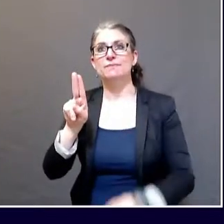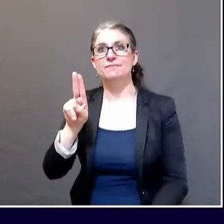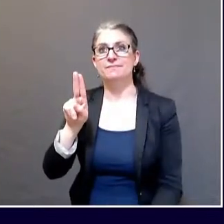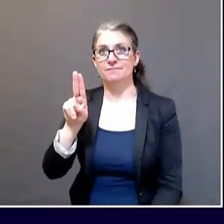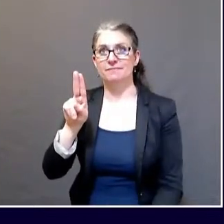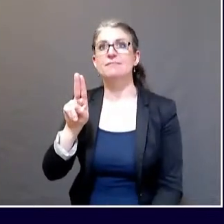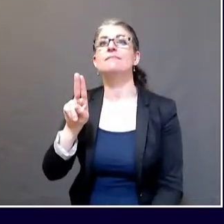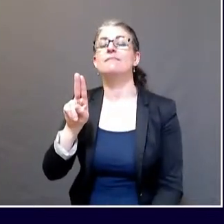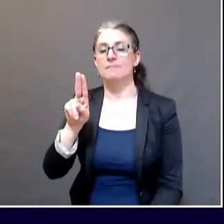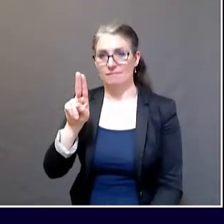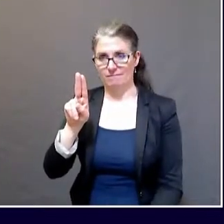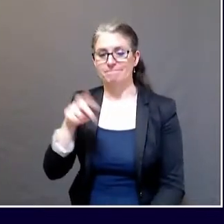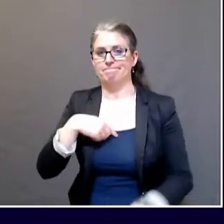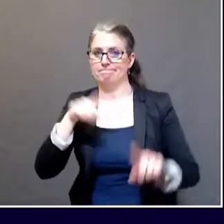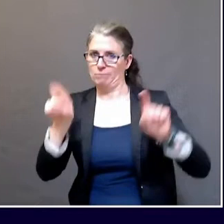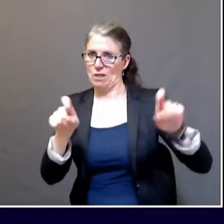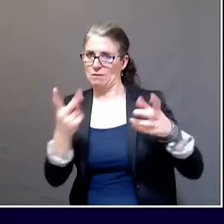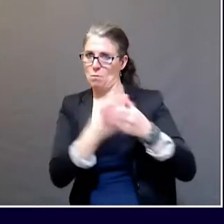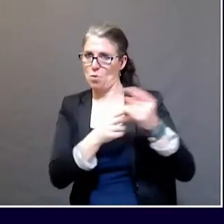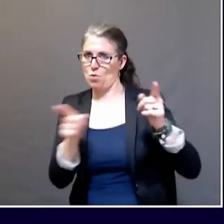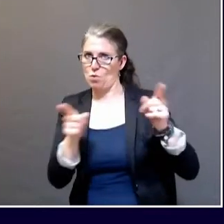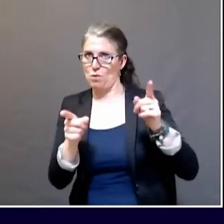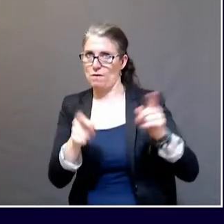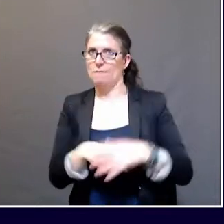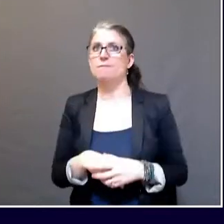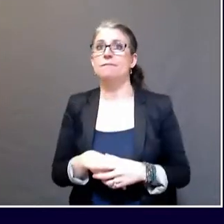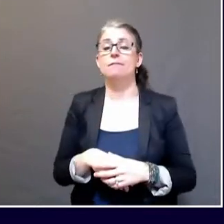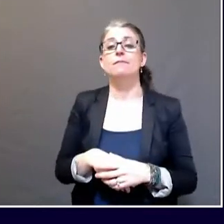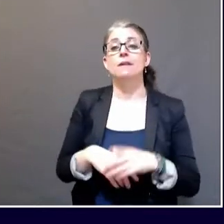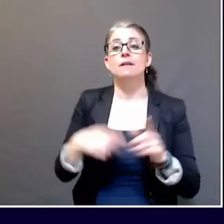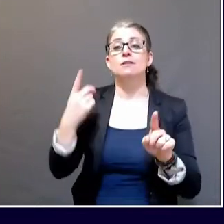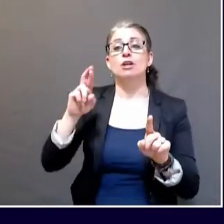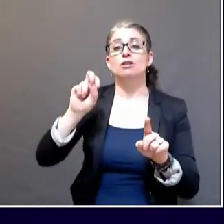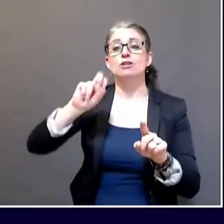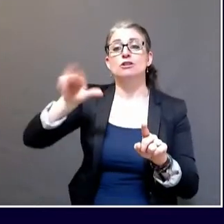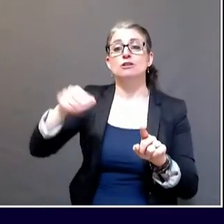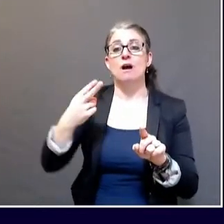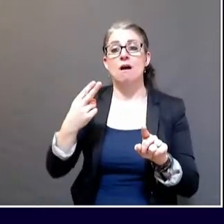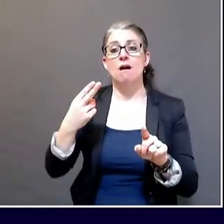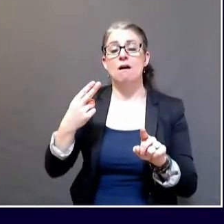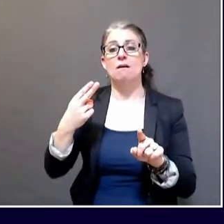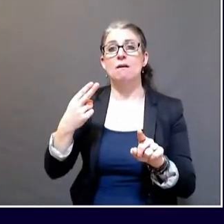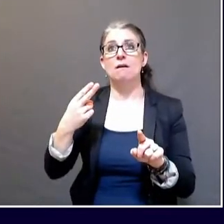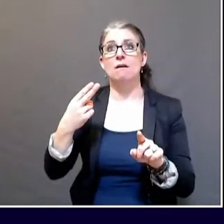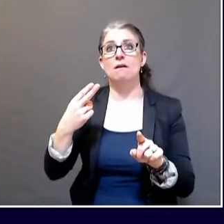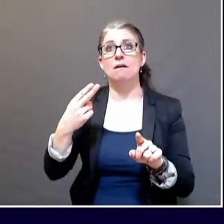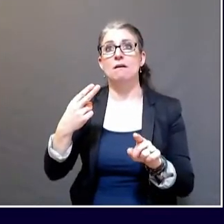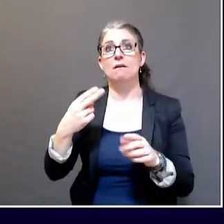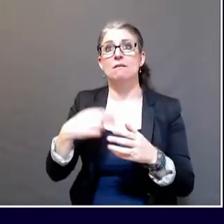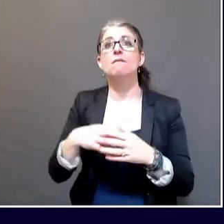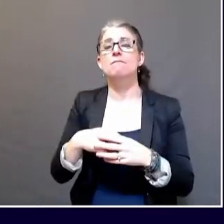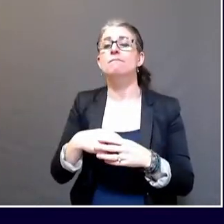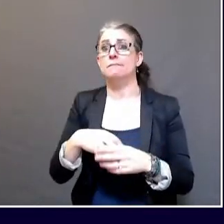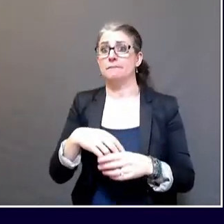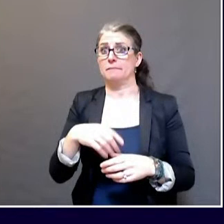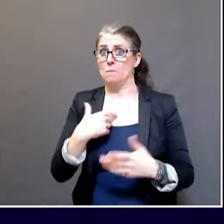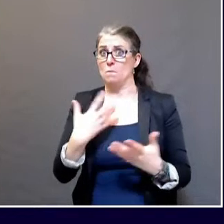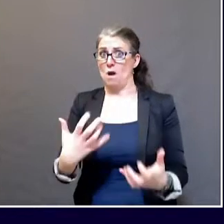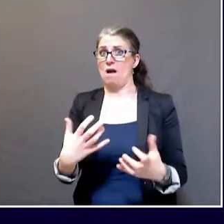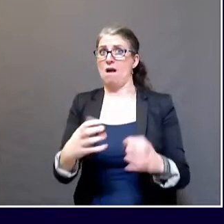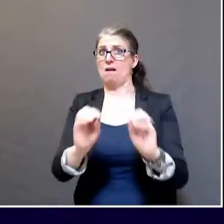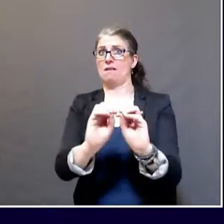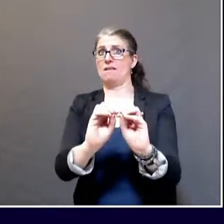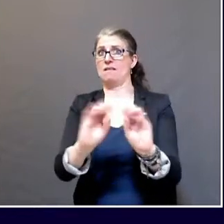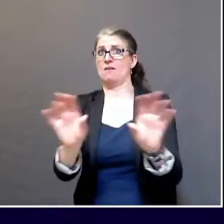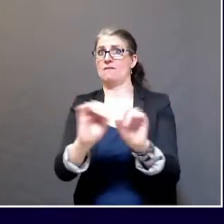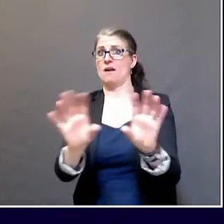Shah, just to be clear, none of the vaccines that exceeded the recommended temperature had been administered, right? Correct. That is